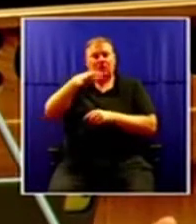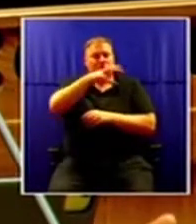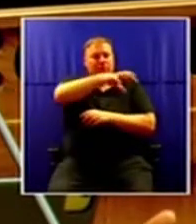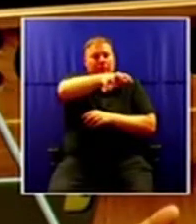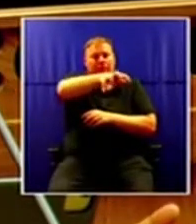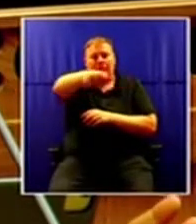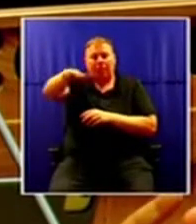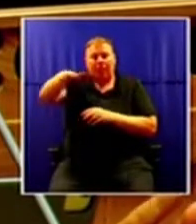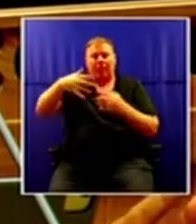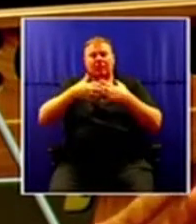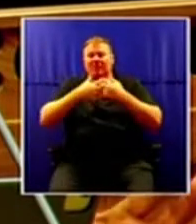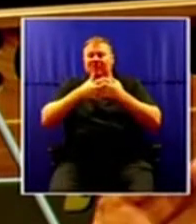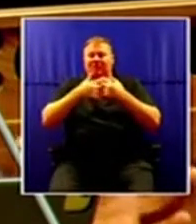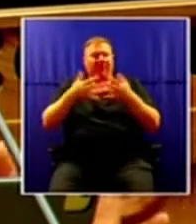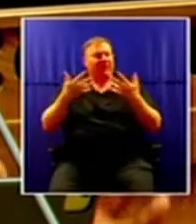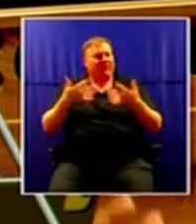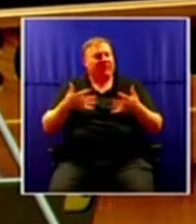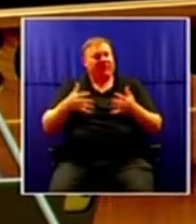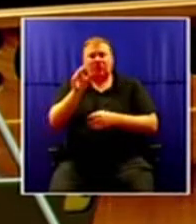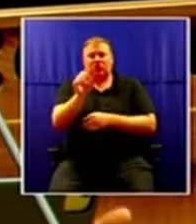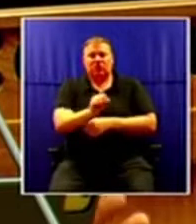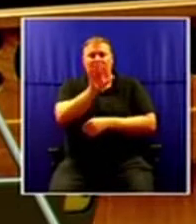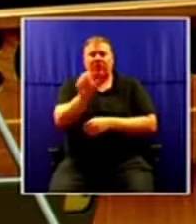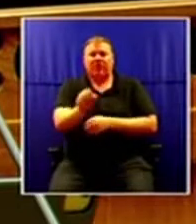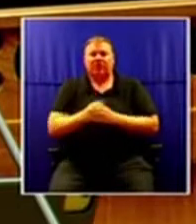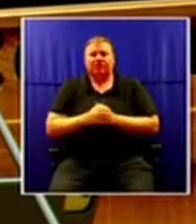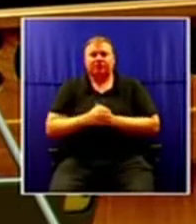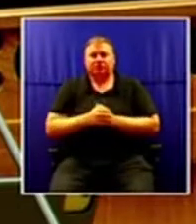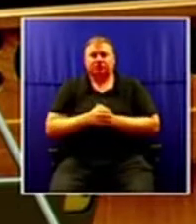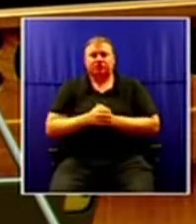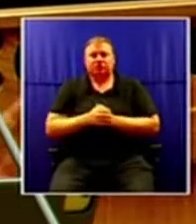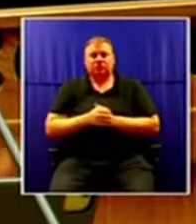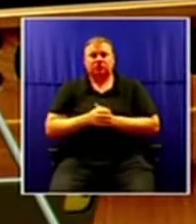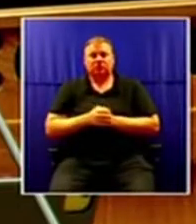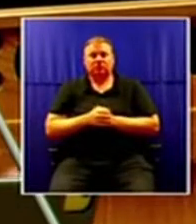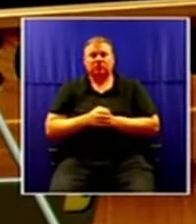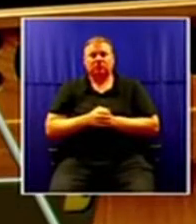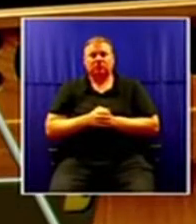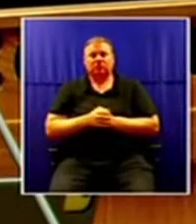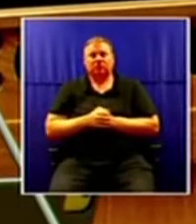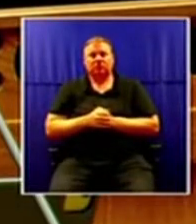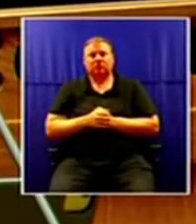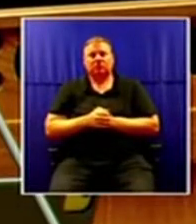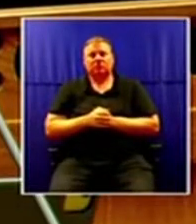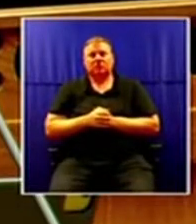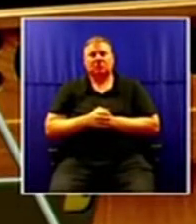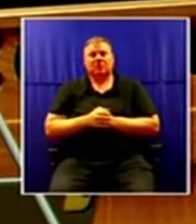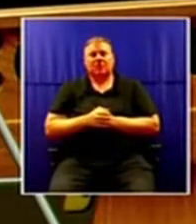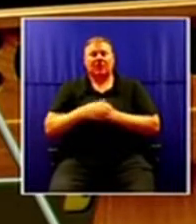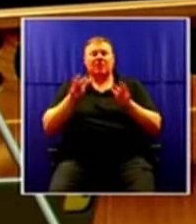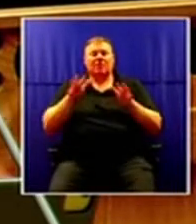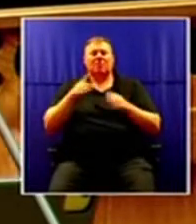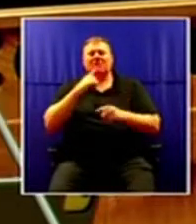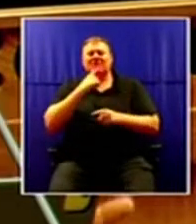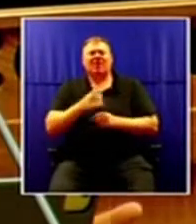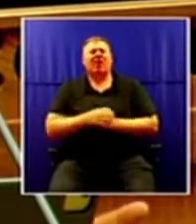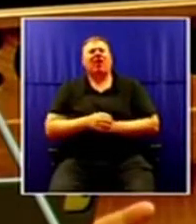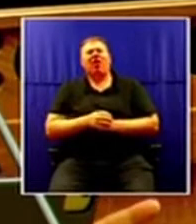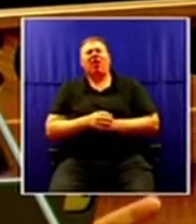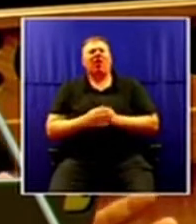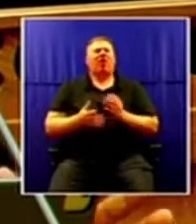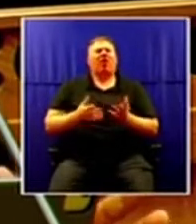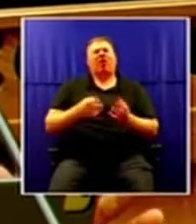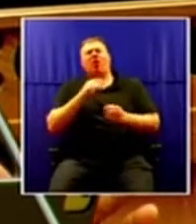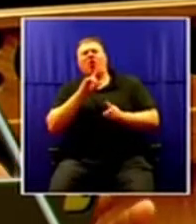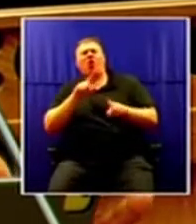our country. And people have been saying, because they're doubting Thomas's, they've been saying,